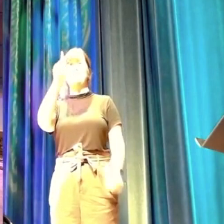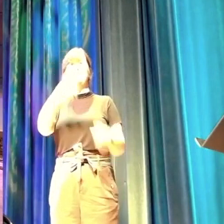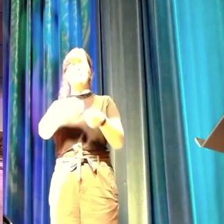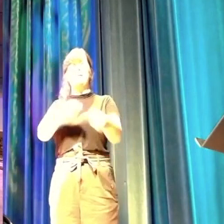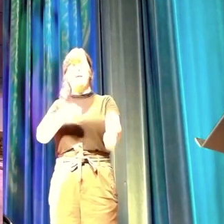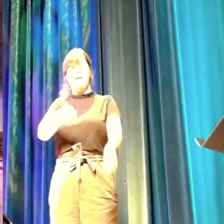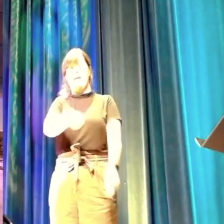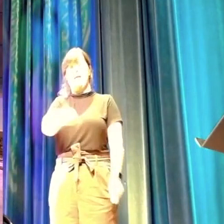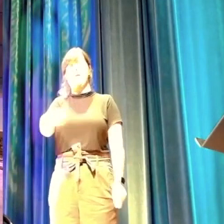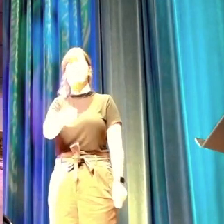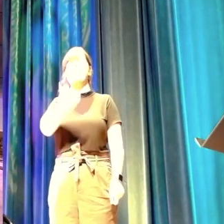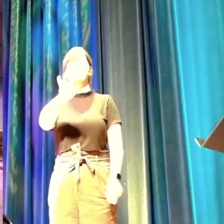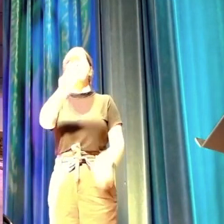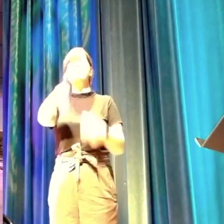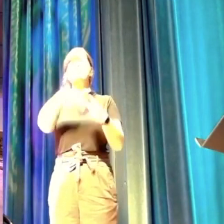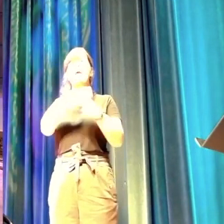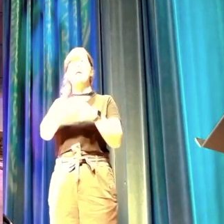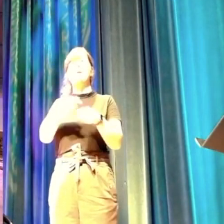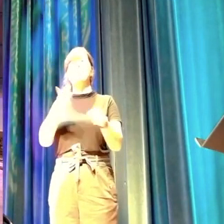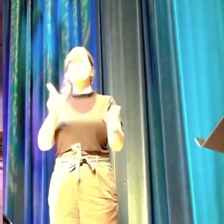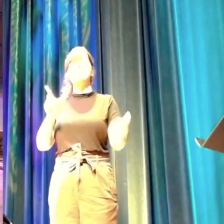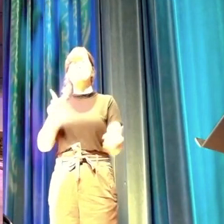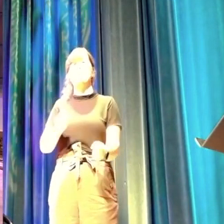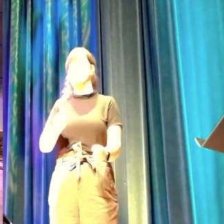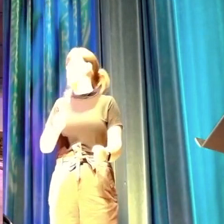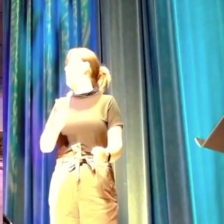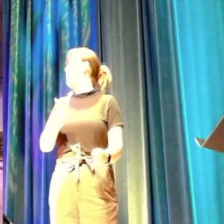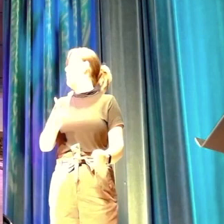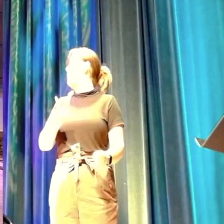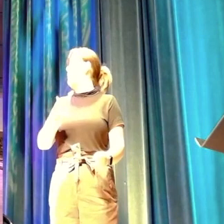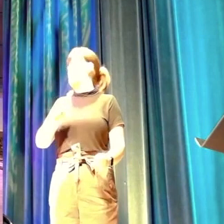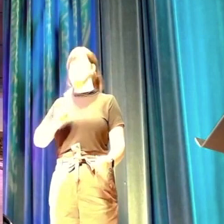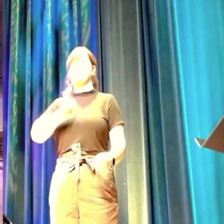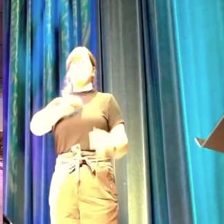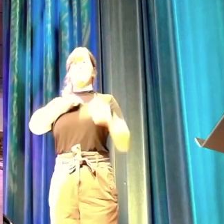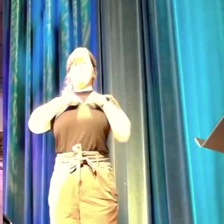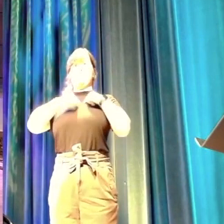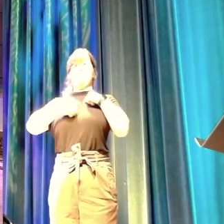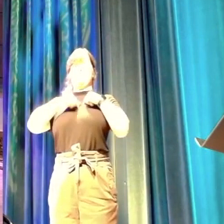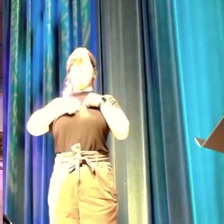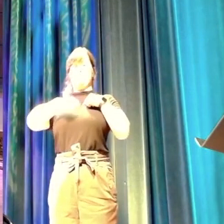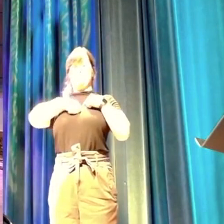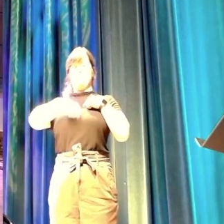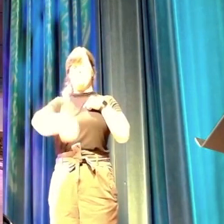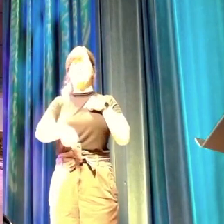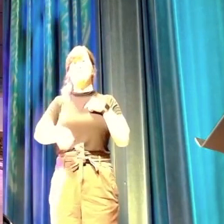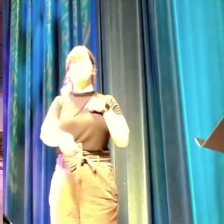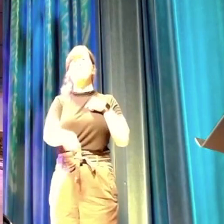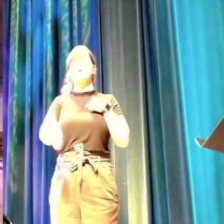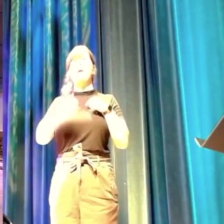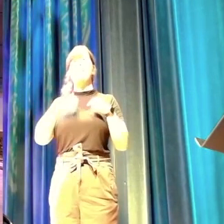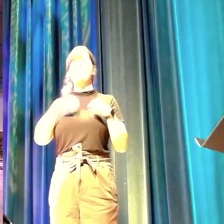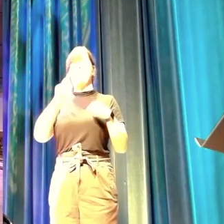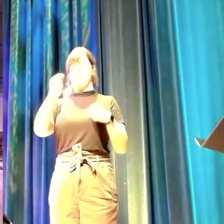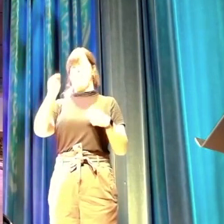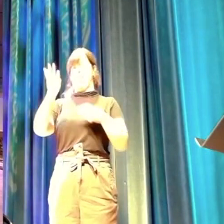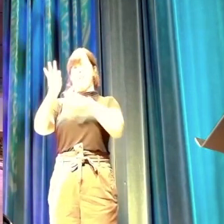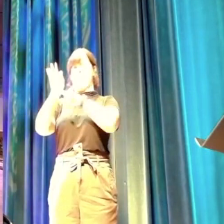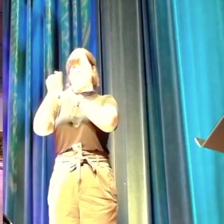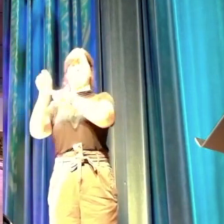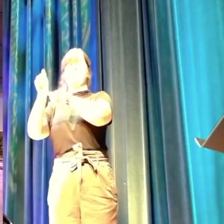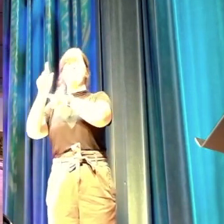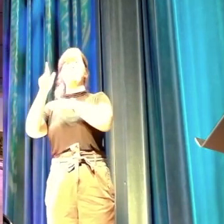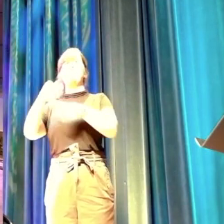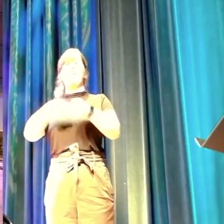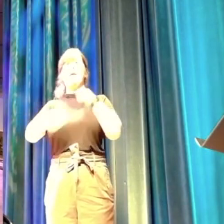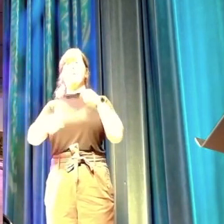of short, it comes right between the breastbone. You can have an NLB cane, which is a little longer. But the thing about it